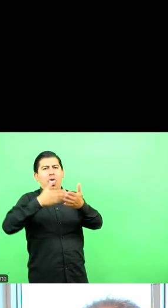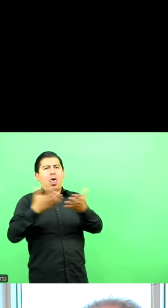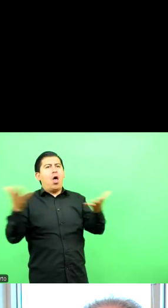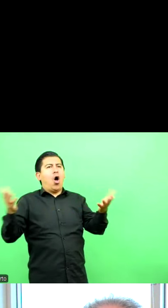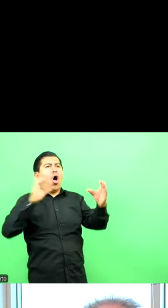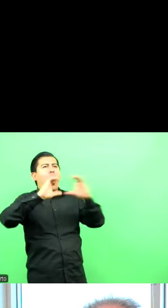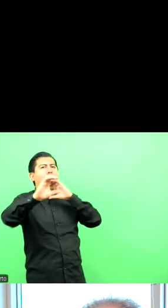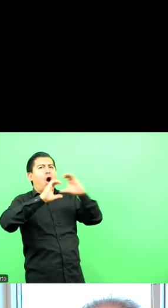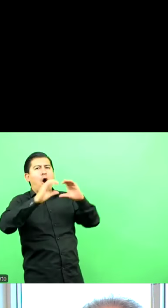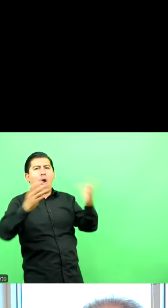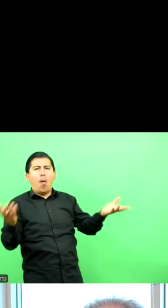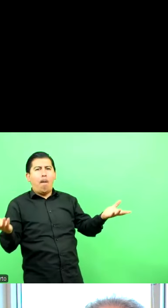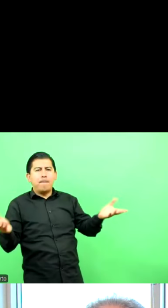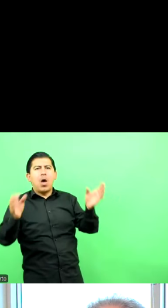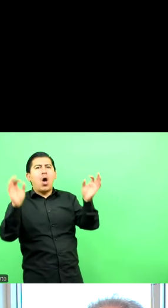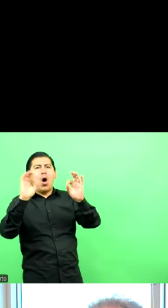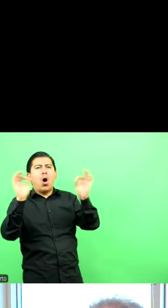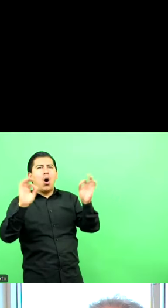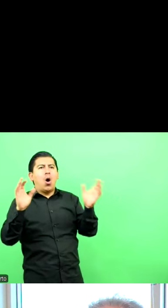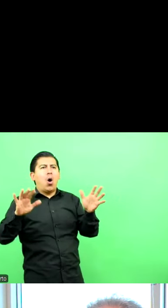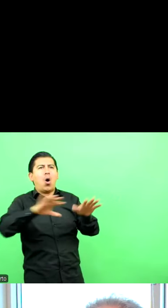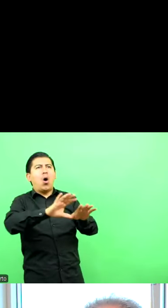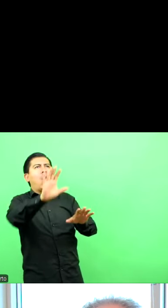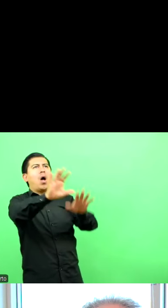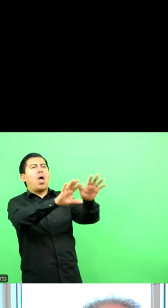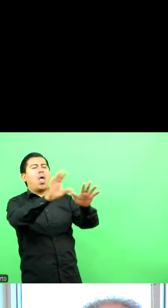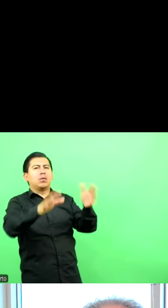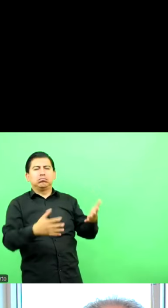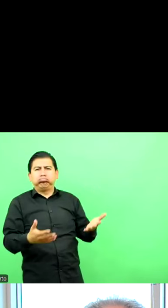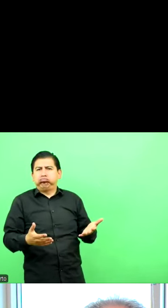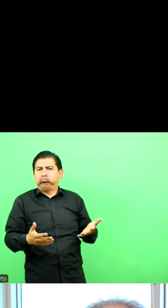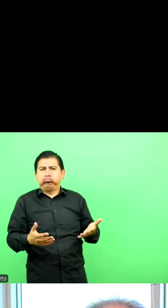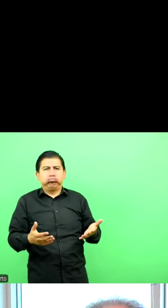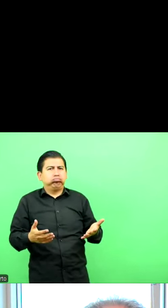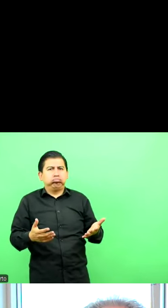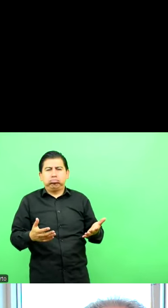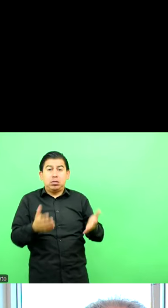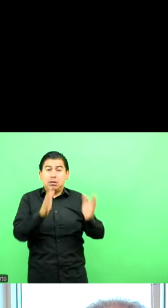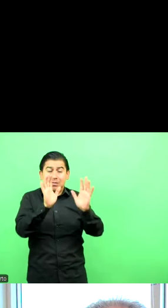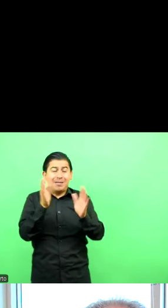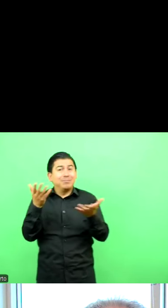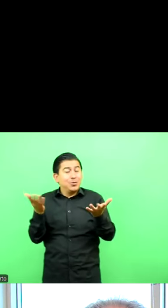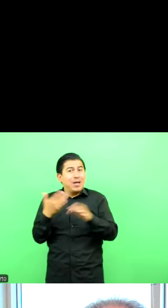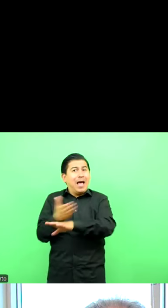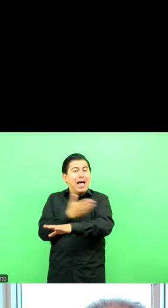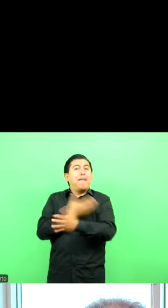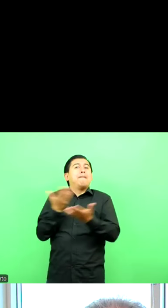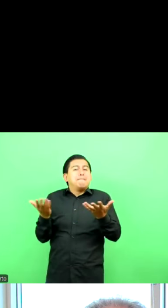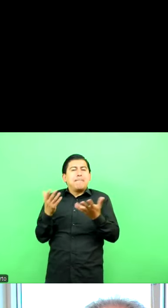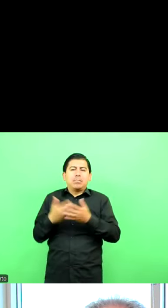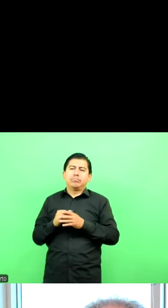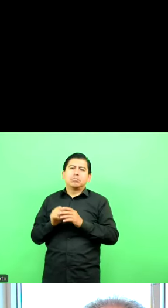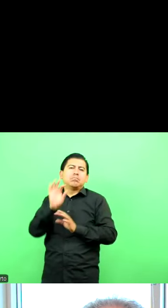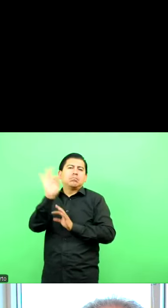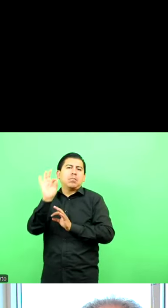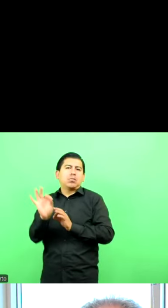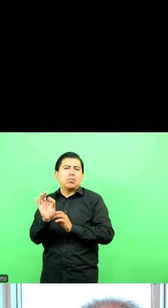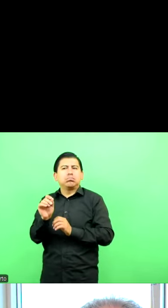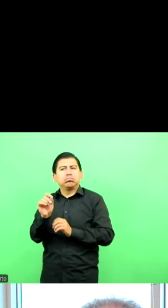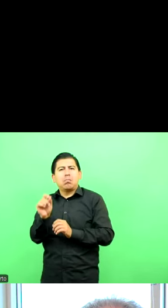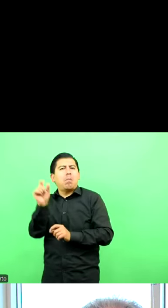the people, having the expert consultation at the global level. And we understood that we need to strengthen